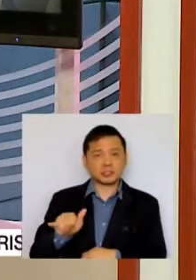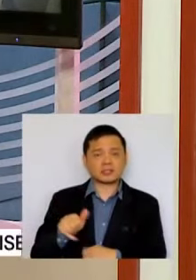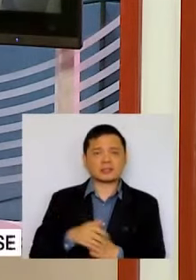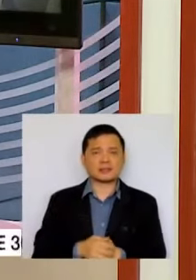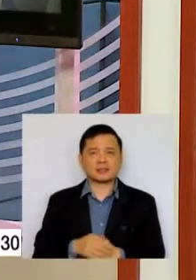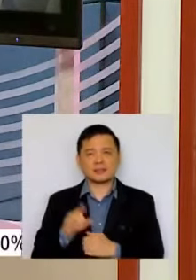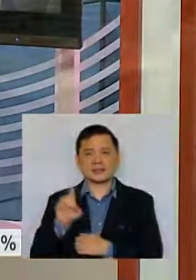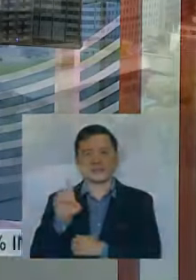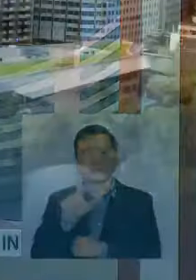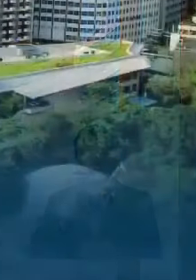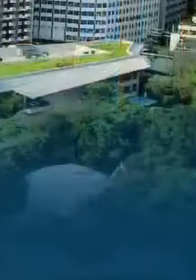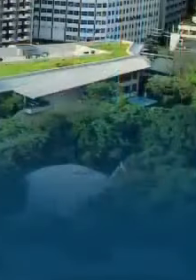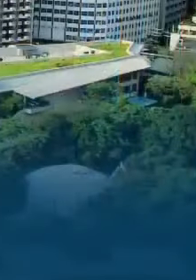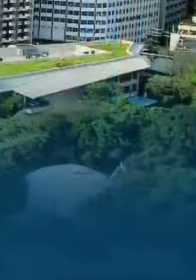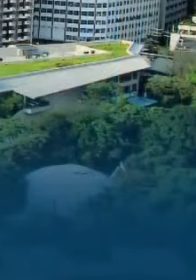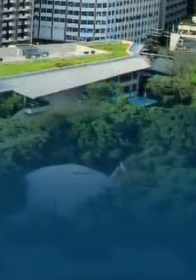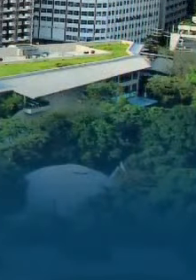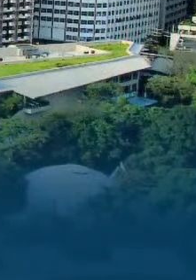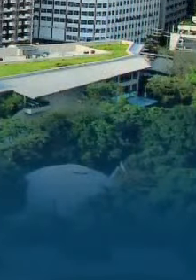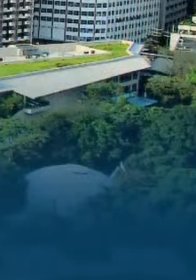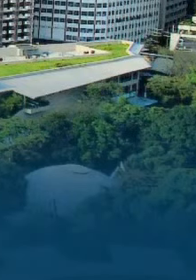Philippines will be right back. Stay with us.